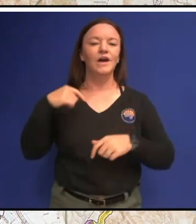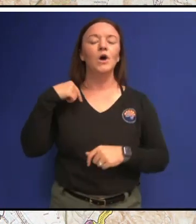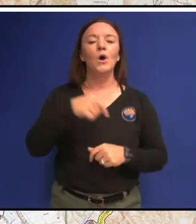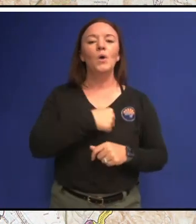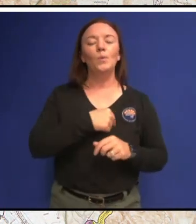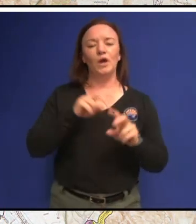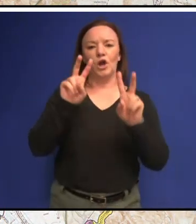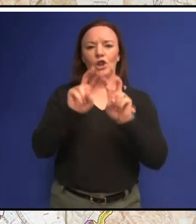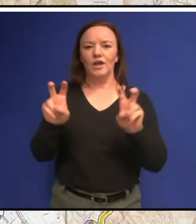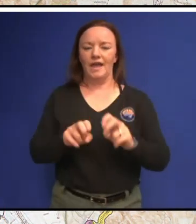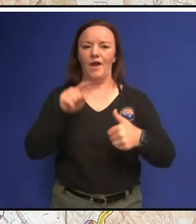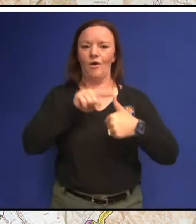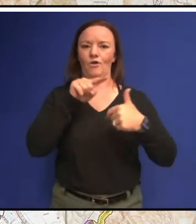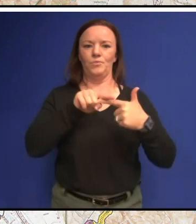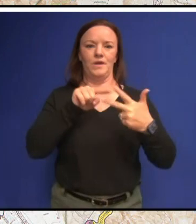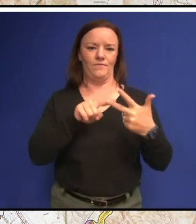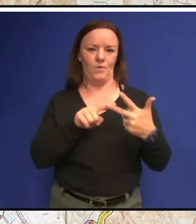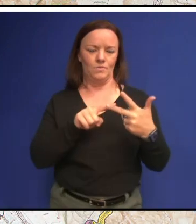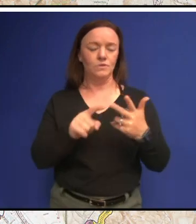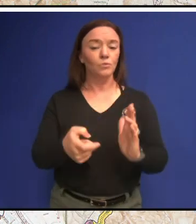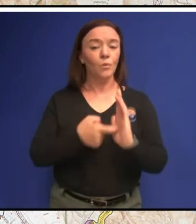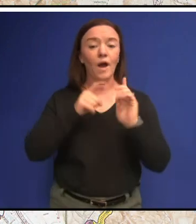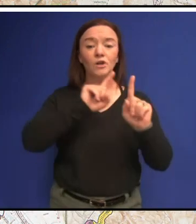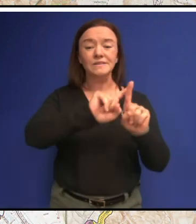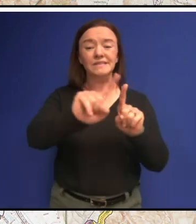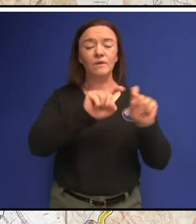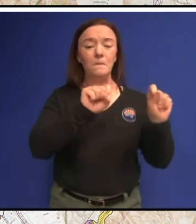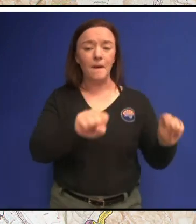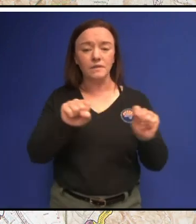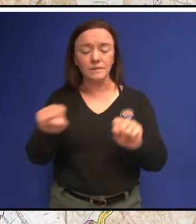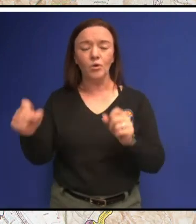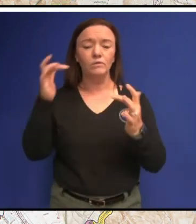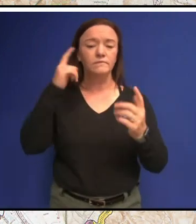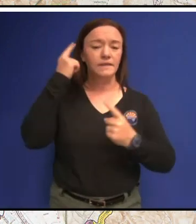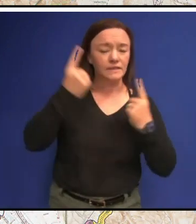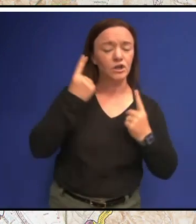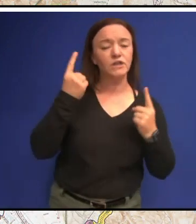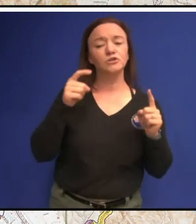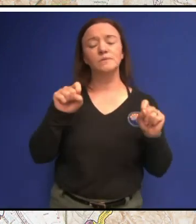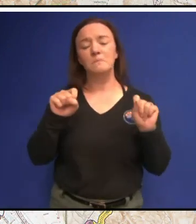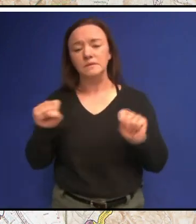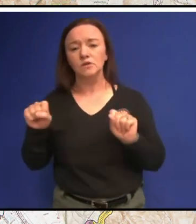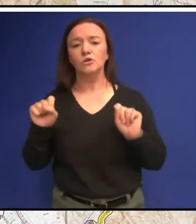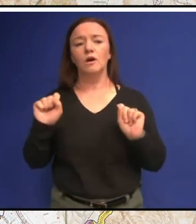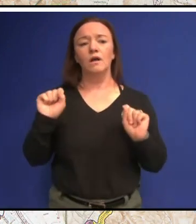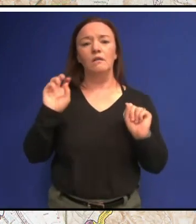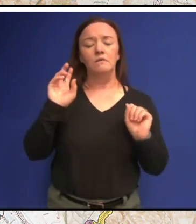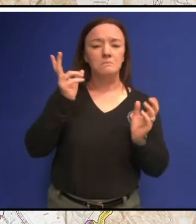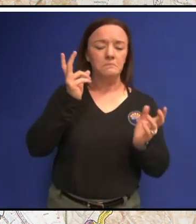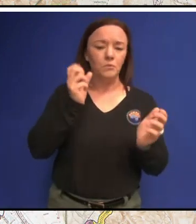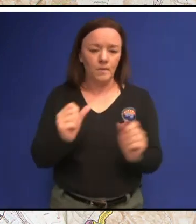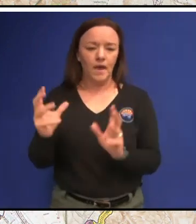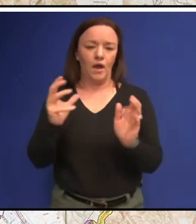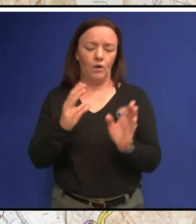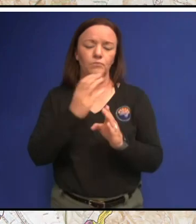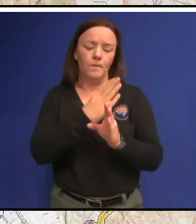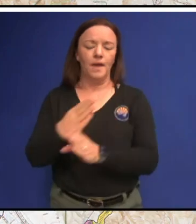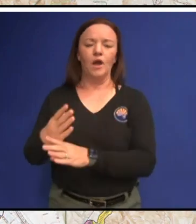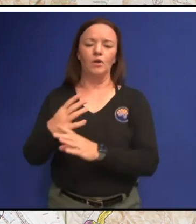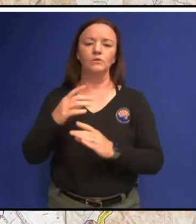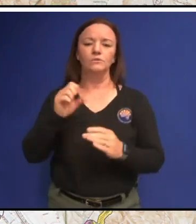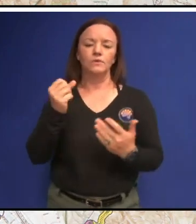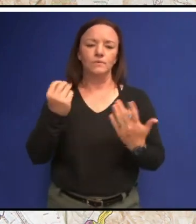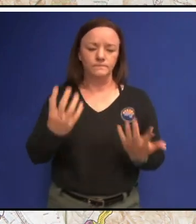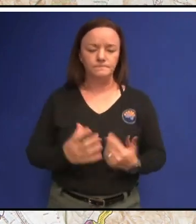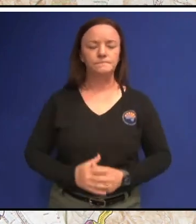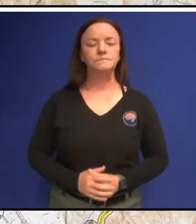of different variables to be considered and different potentials to be prepared for. So